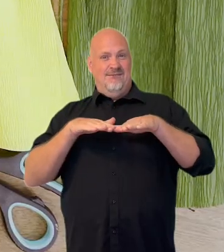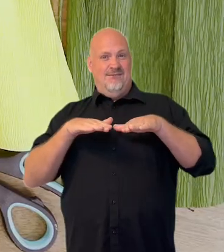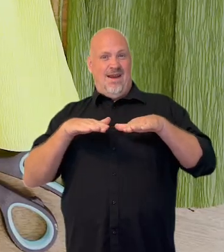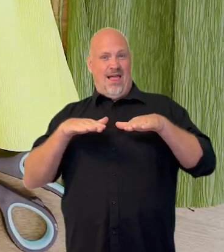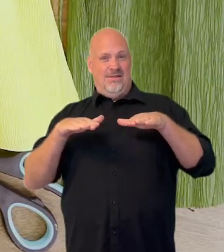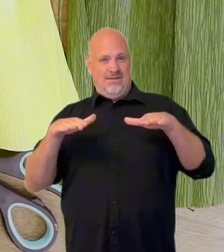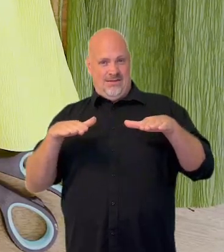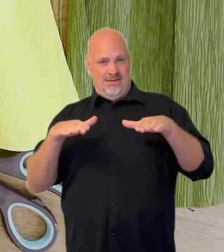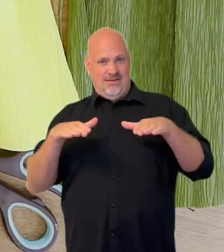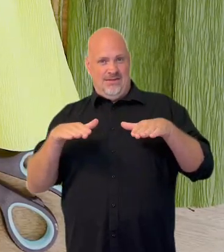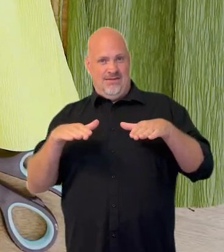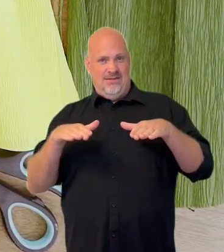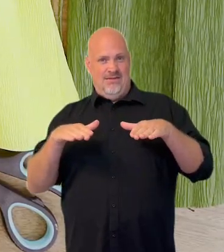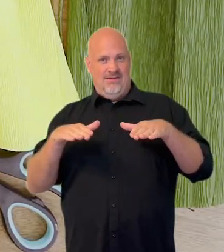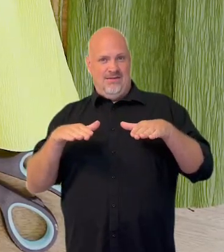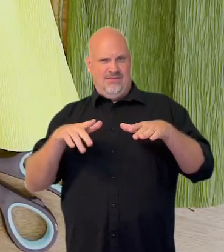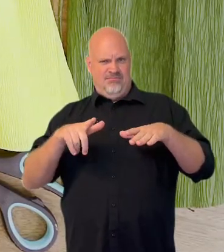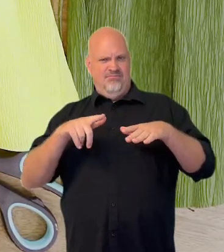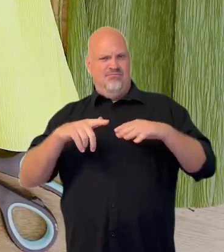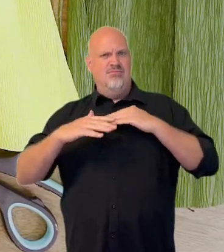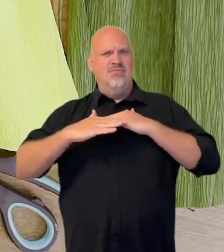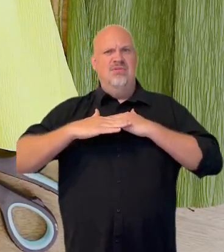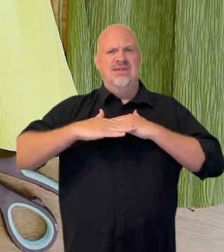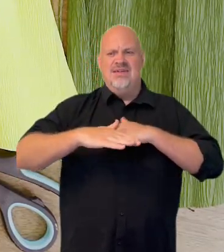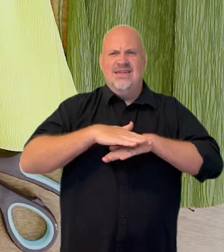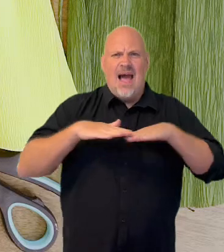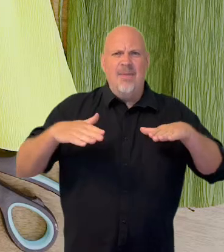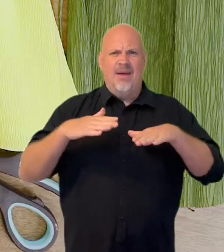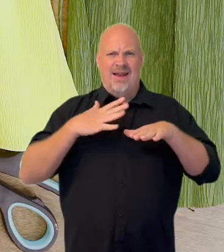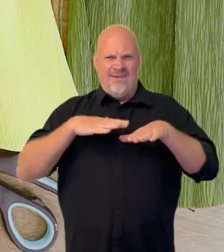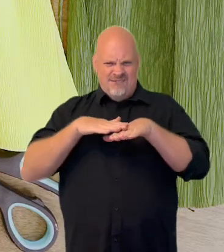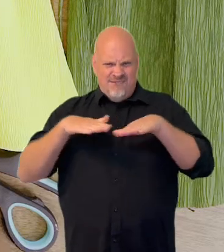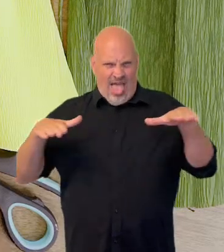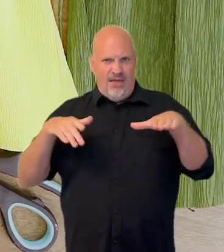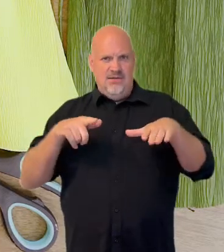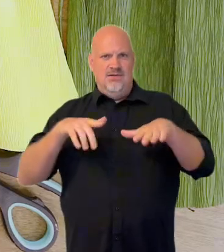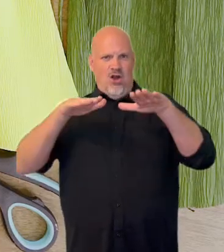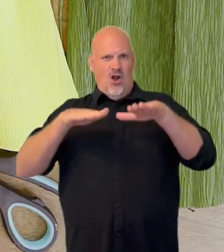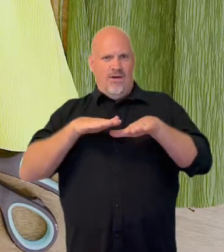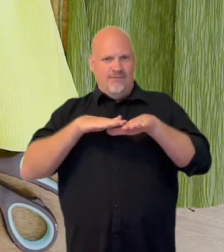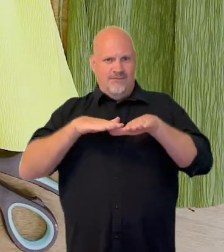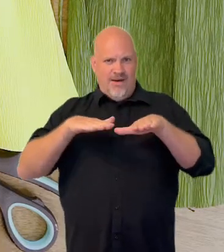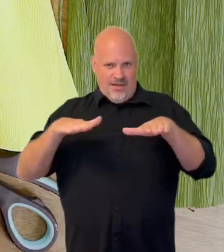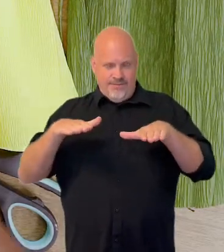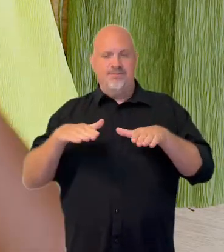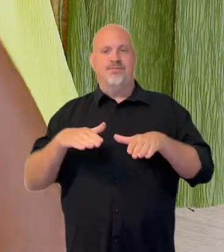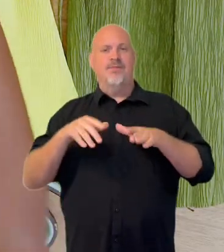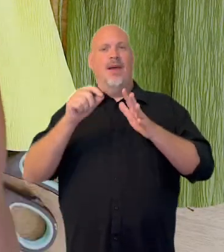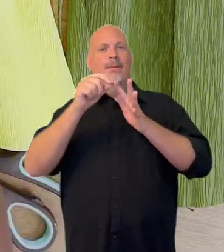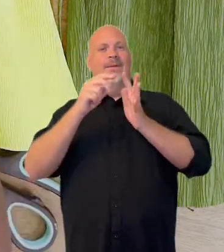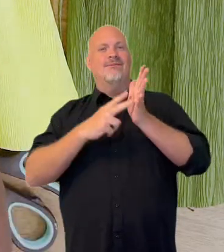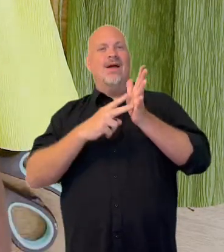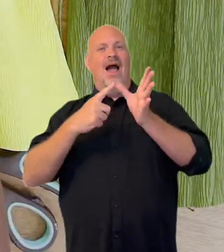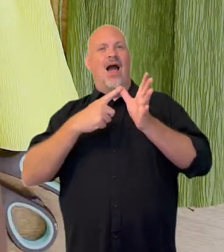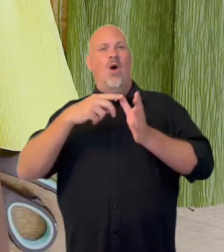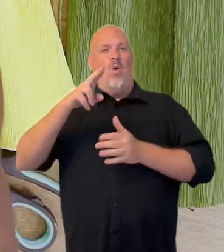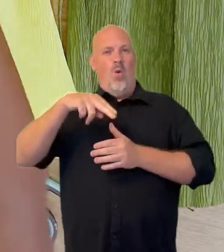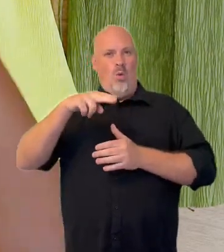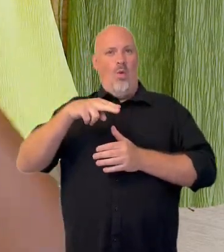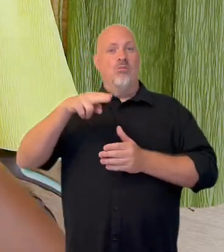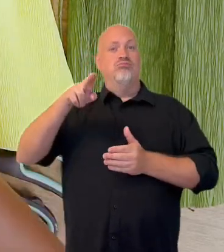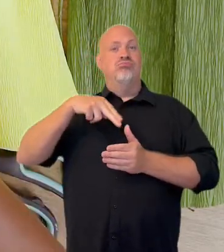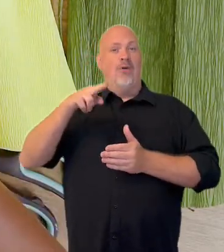sure that you've got as flat of a surface as you can. And then taking some PVA